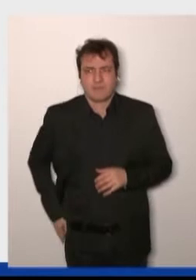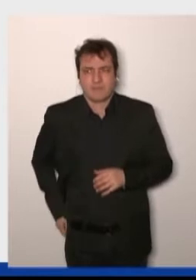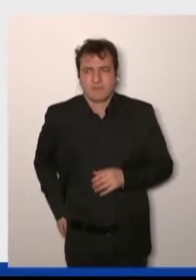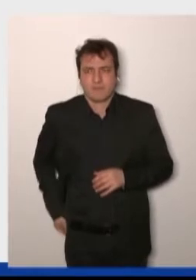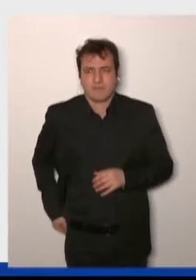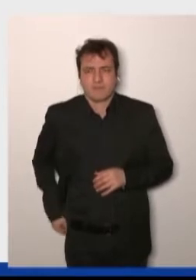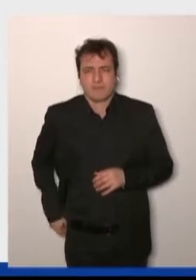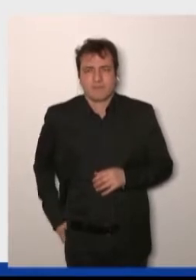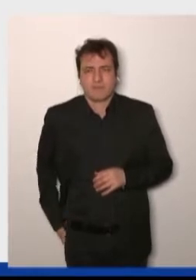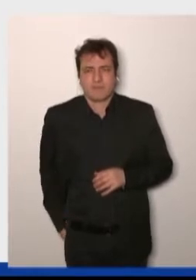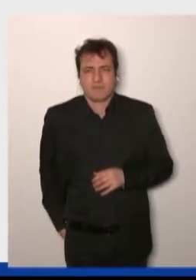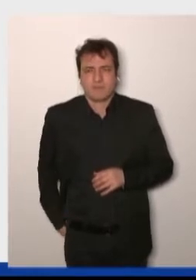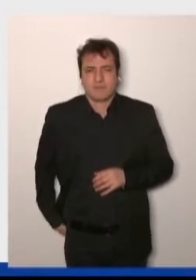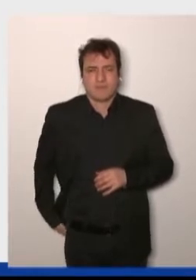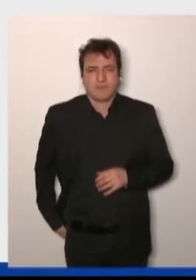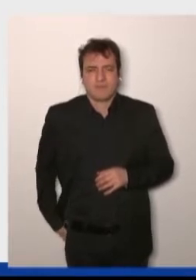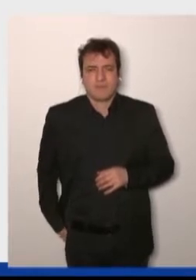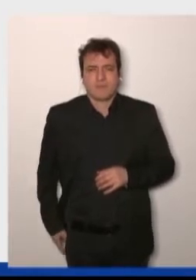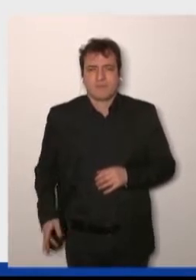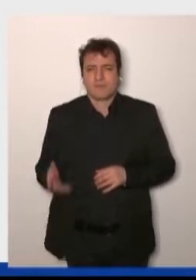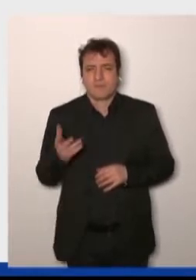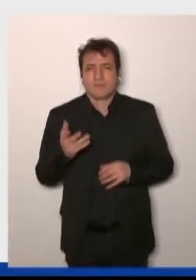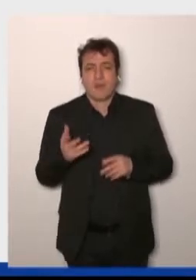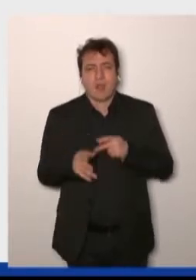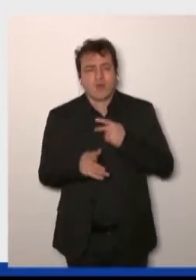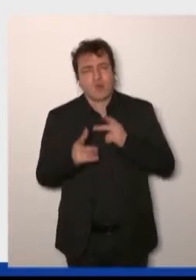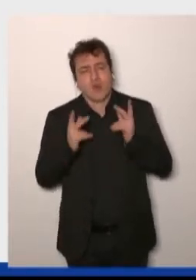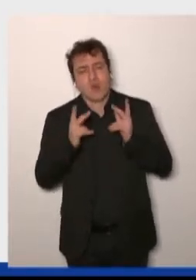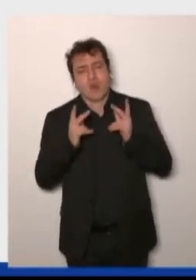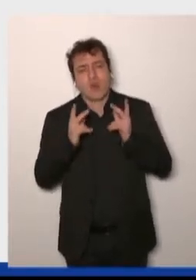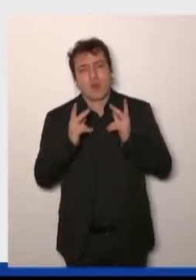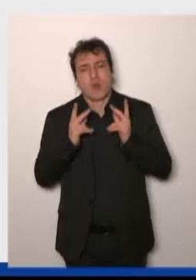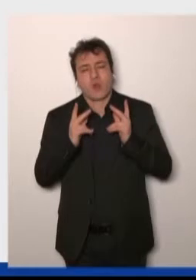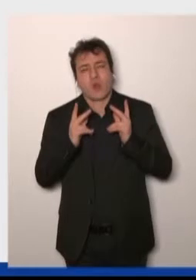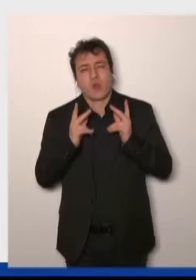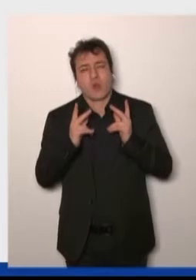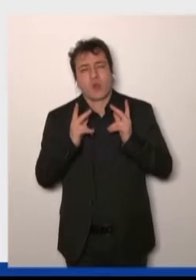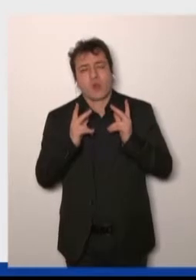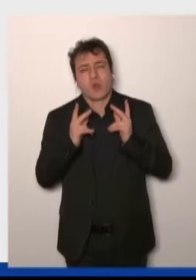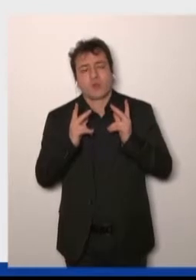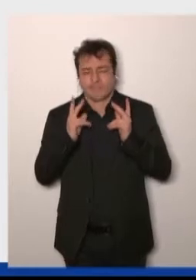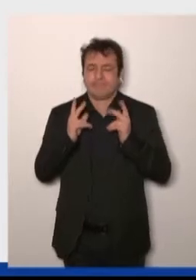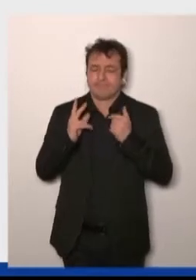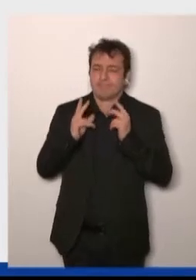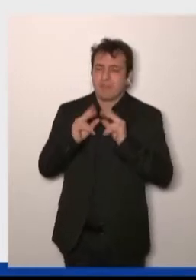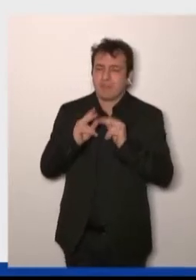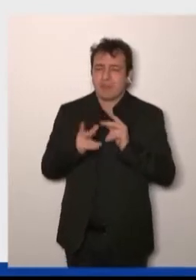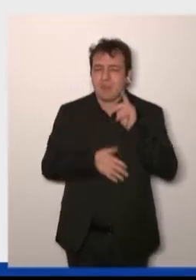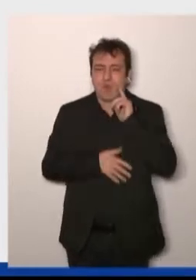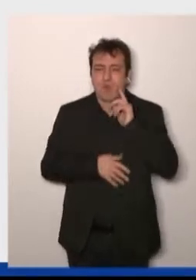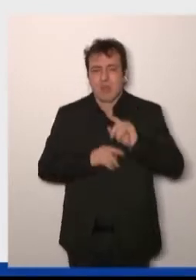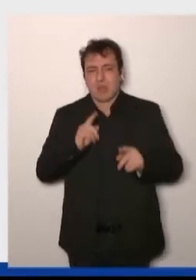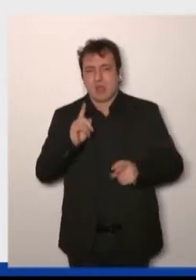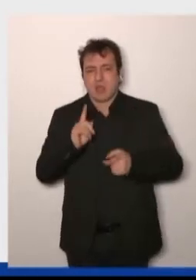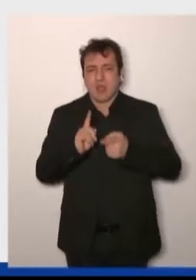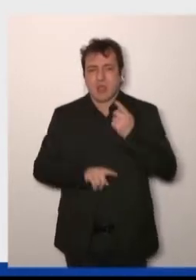through the why. Why is it so important to get better in making innovation available to children with cancer, including the challenges we all